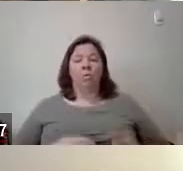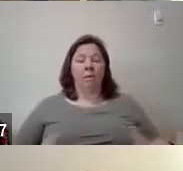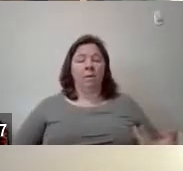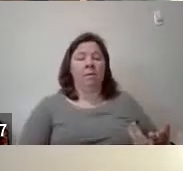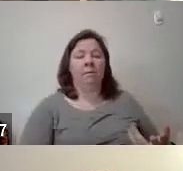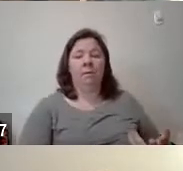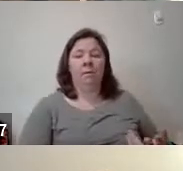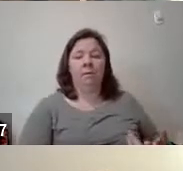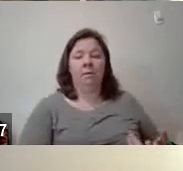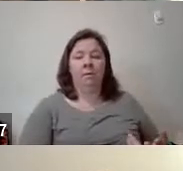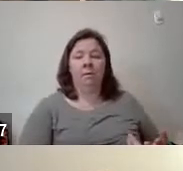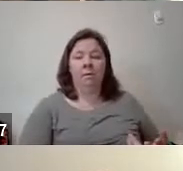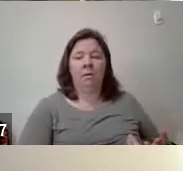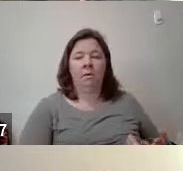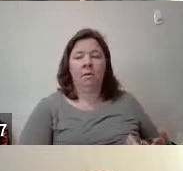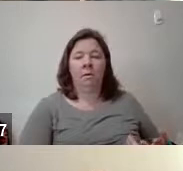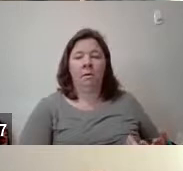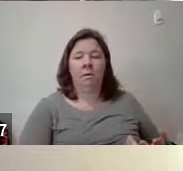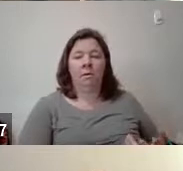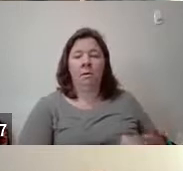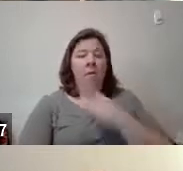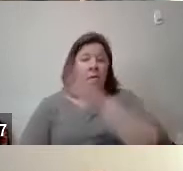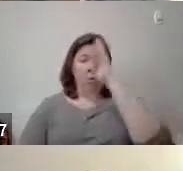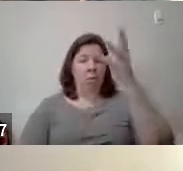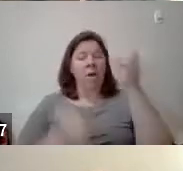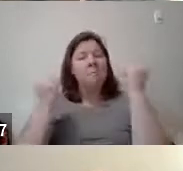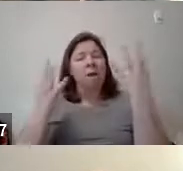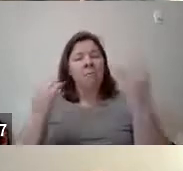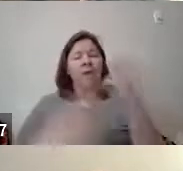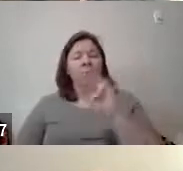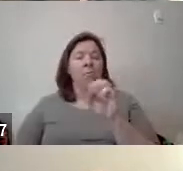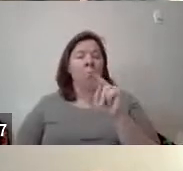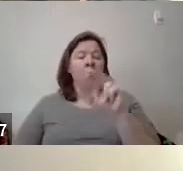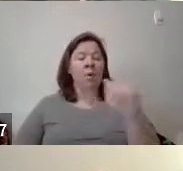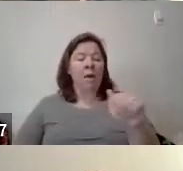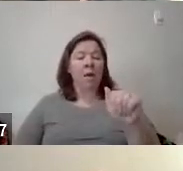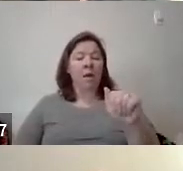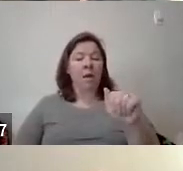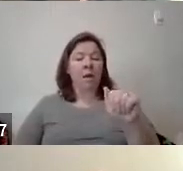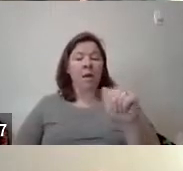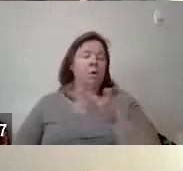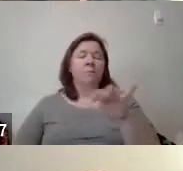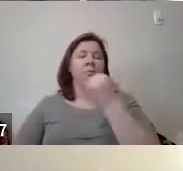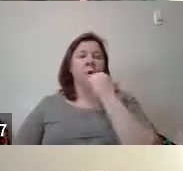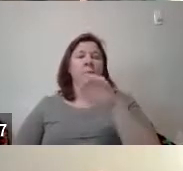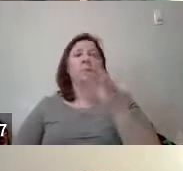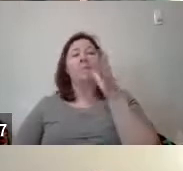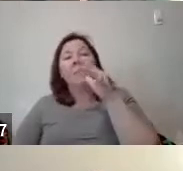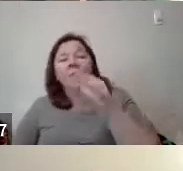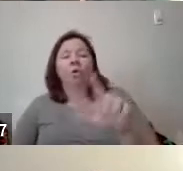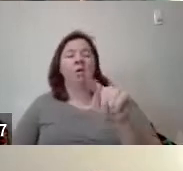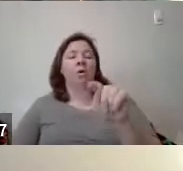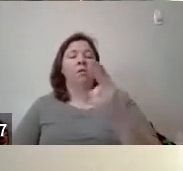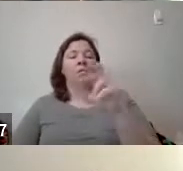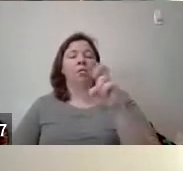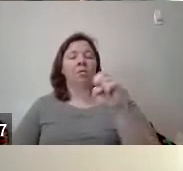will create millions of Mother Teresa. And that is what, to me, the true genius of Ash is. Because now,